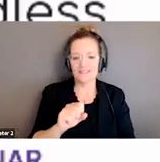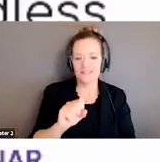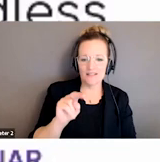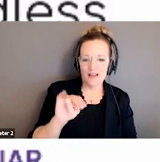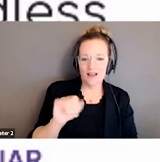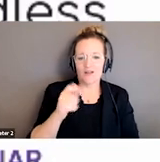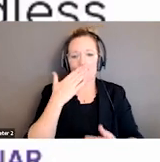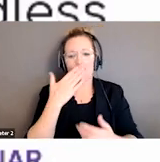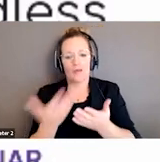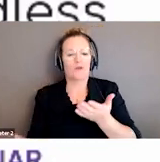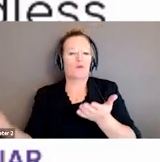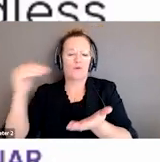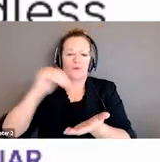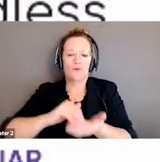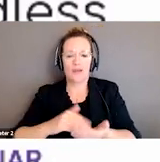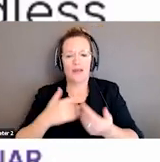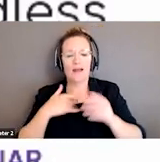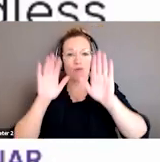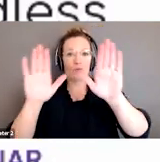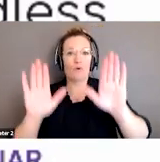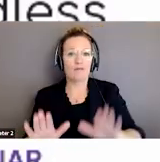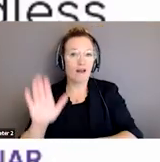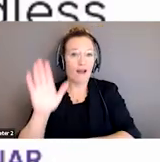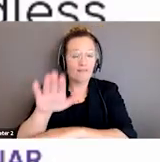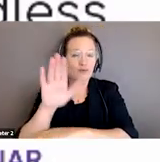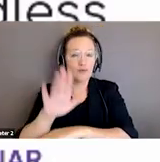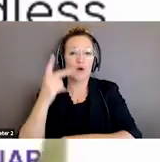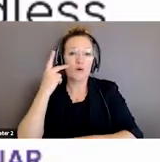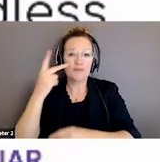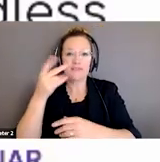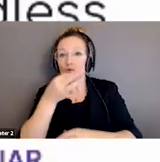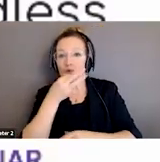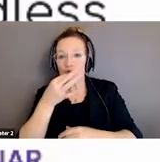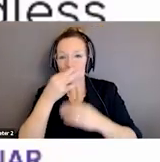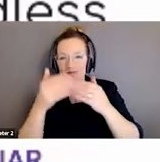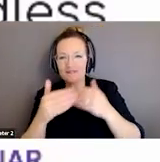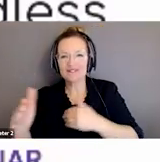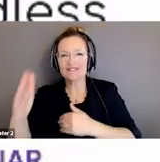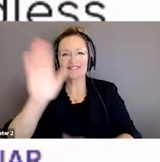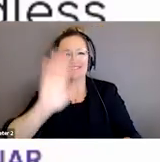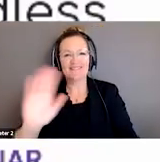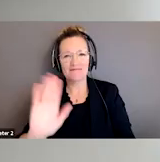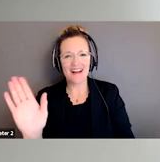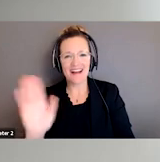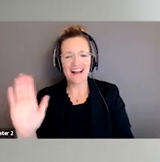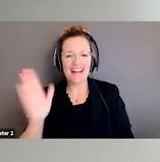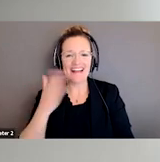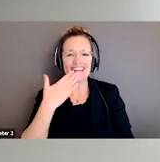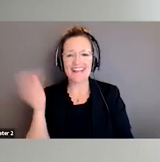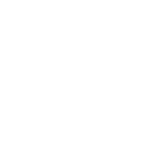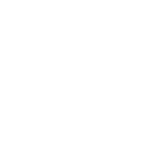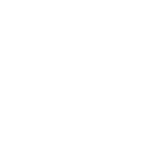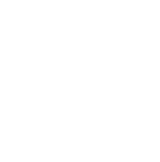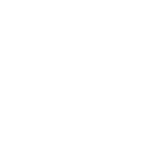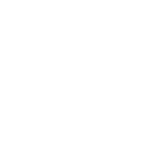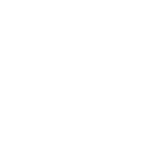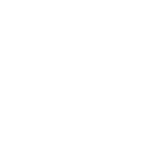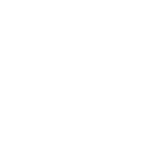today. Have a great afternoon and come back again soon. Thank you. Bye. All right. Thank you.